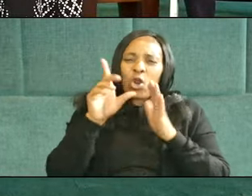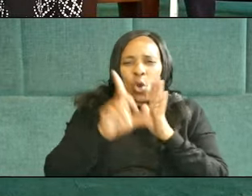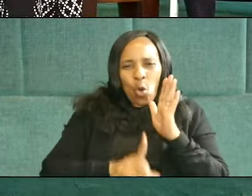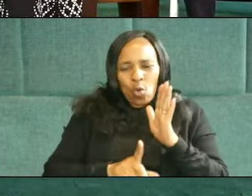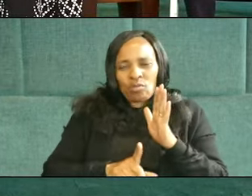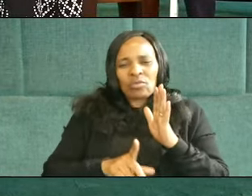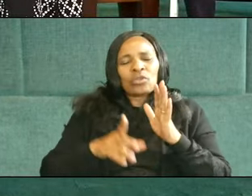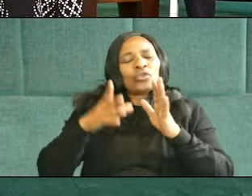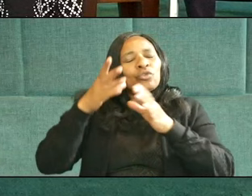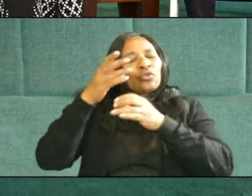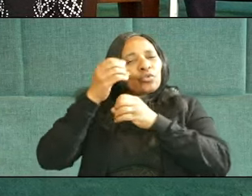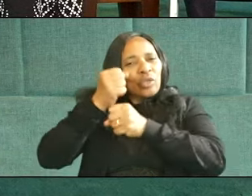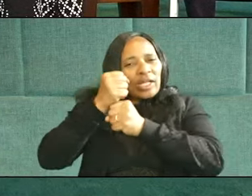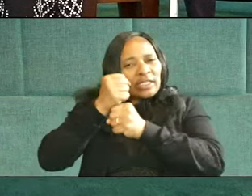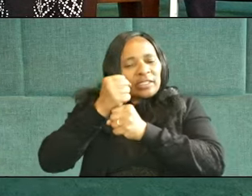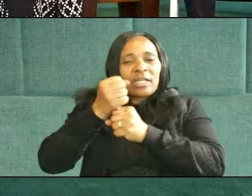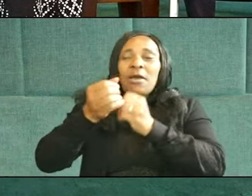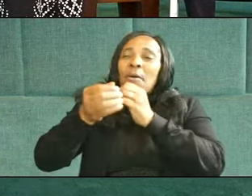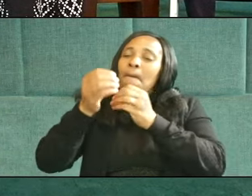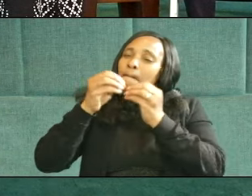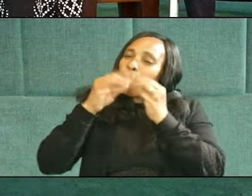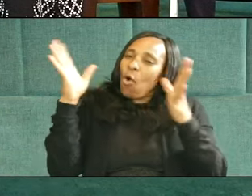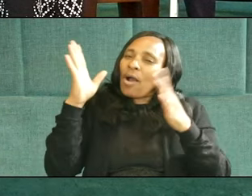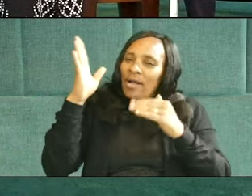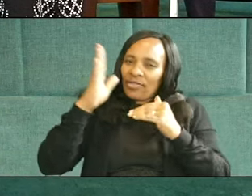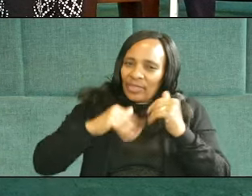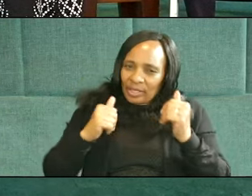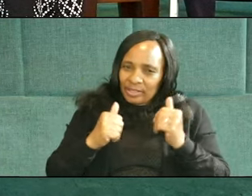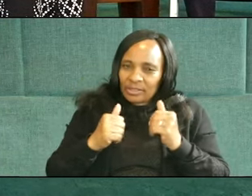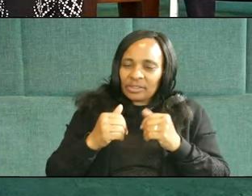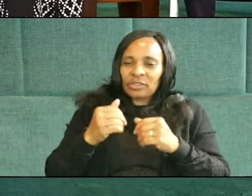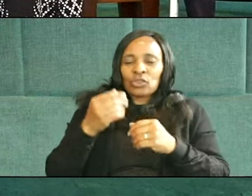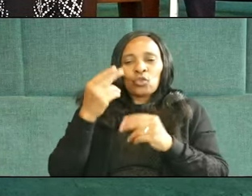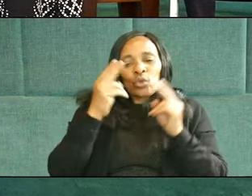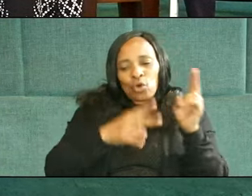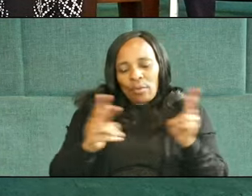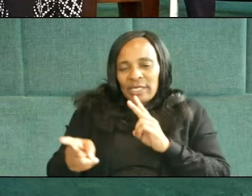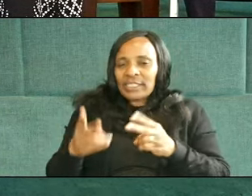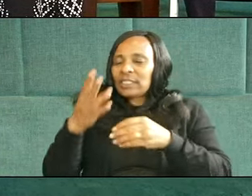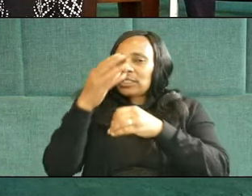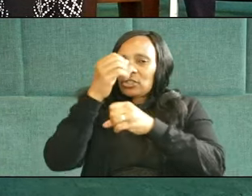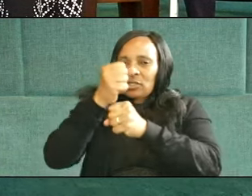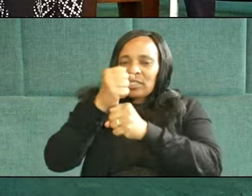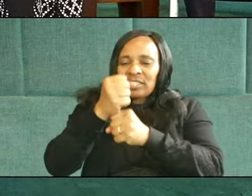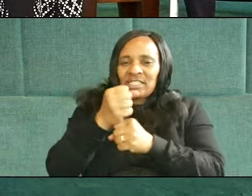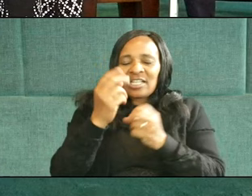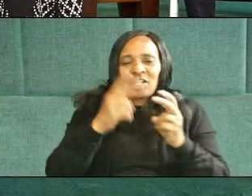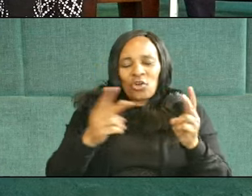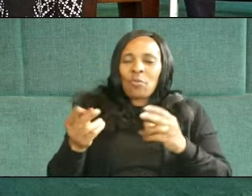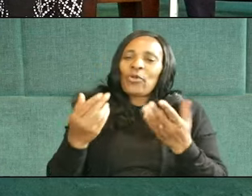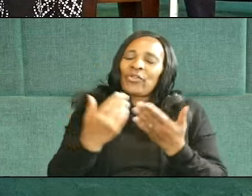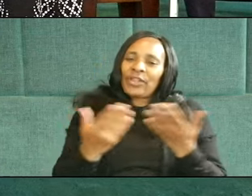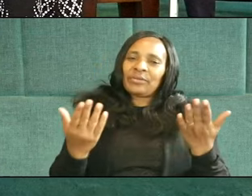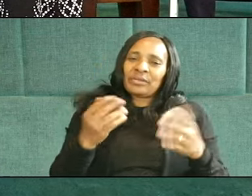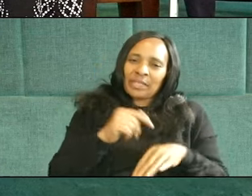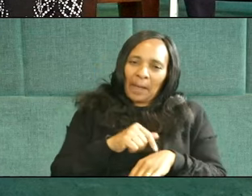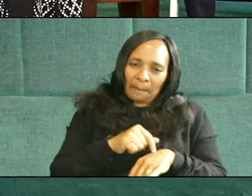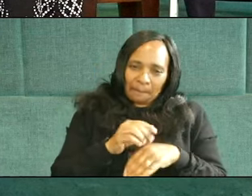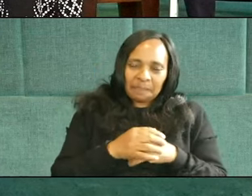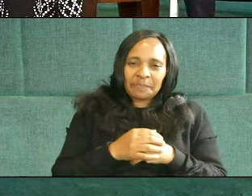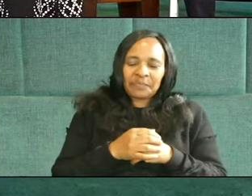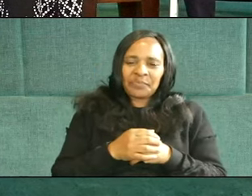should trust more in God than we usually trust in normal times.